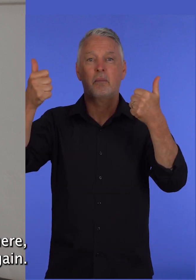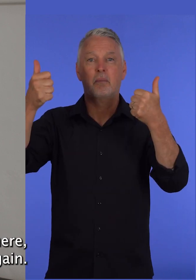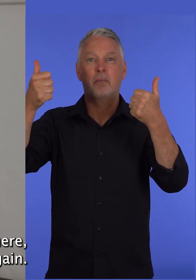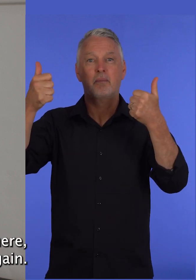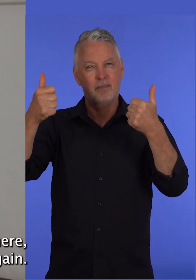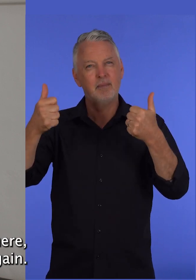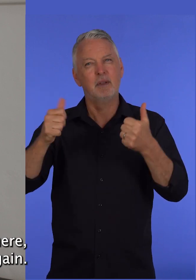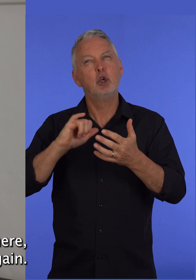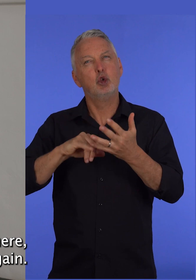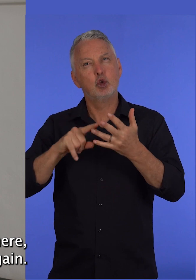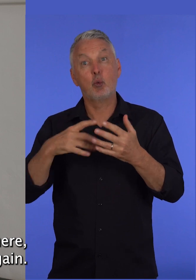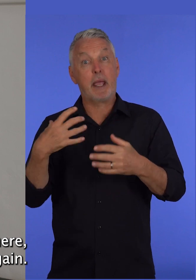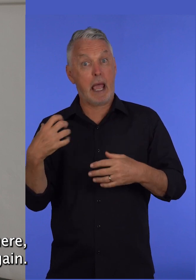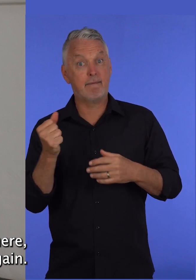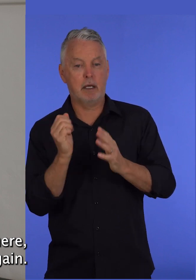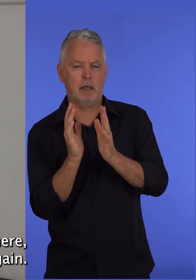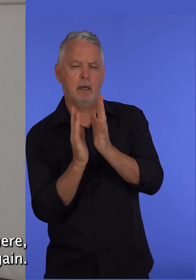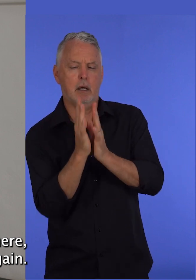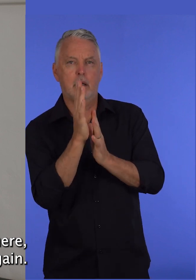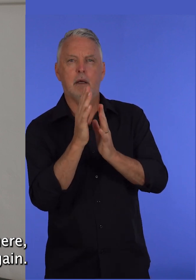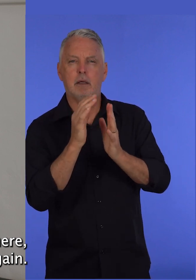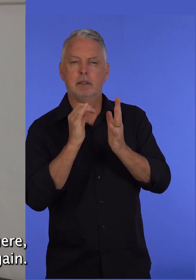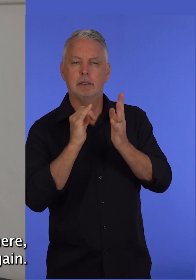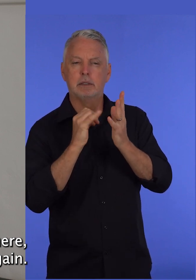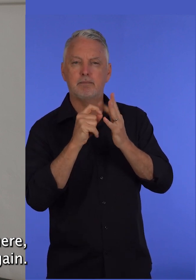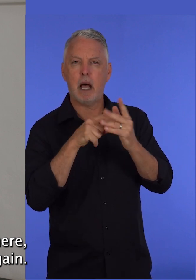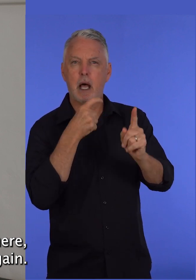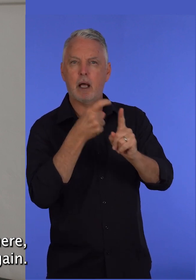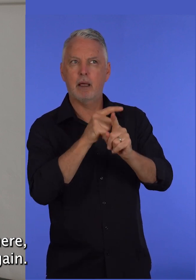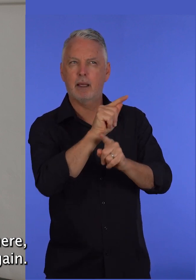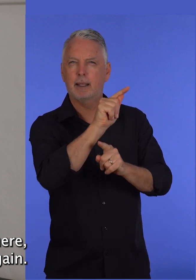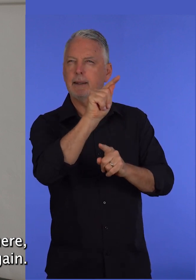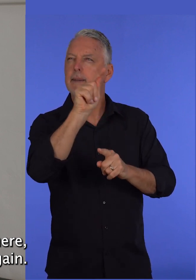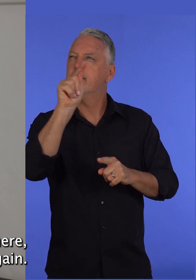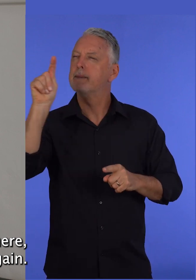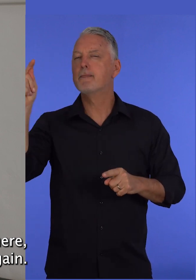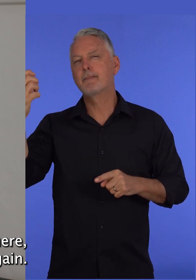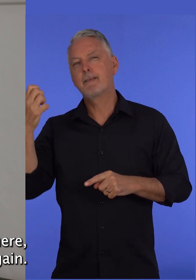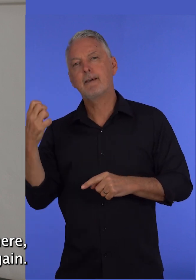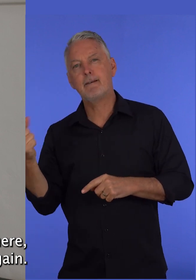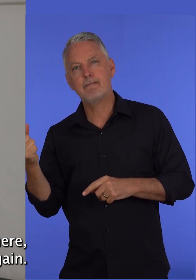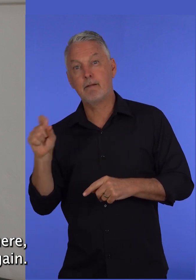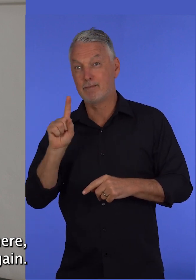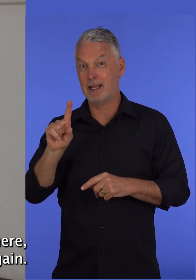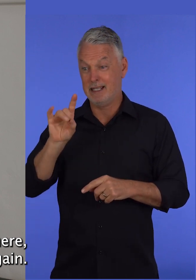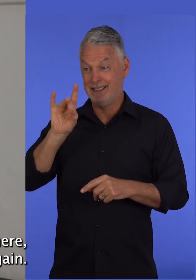So, yeah, there's sparks out there, but we need to